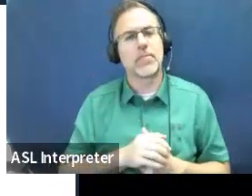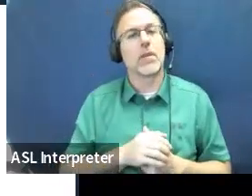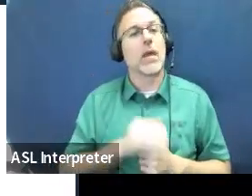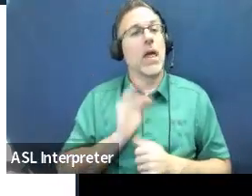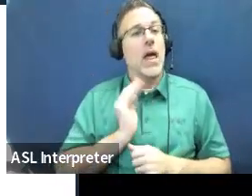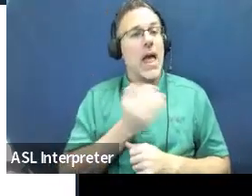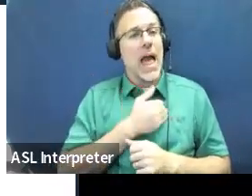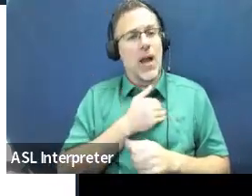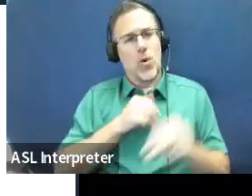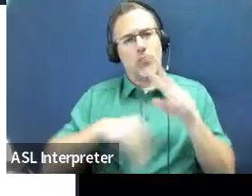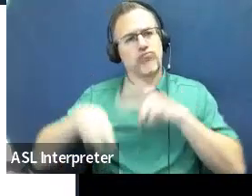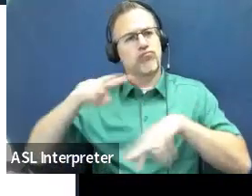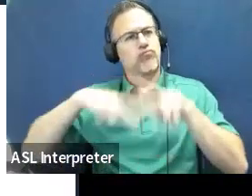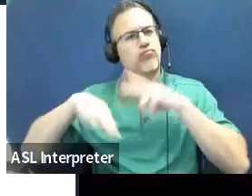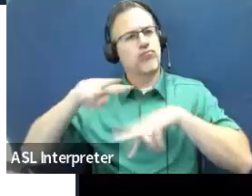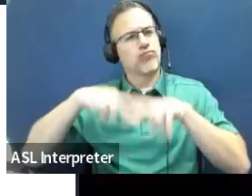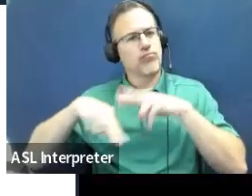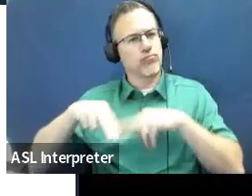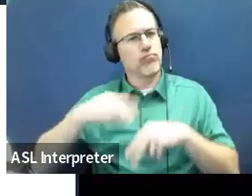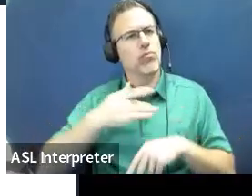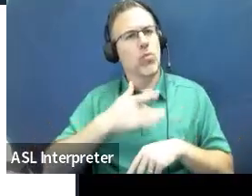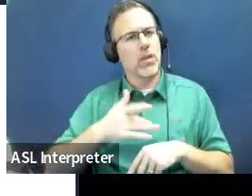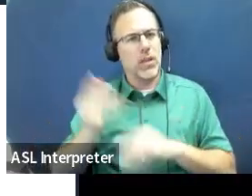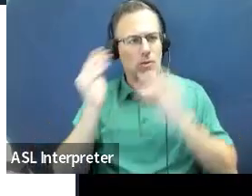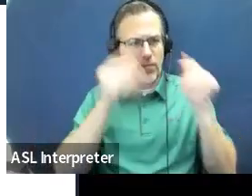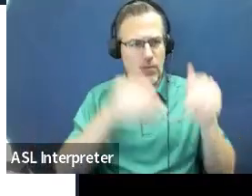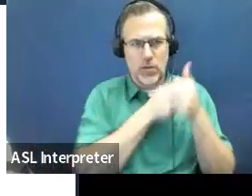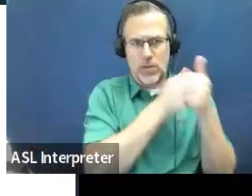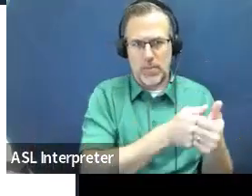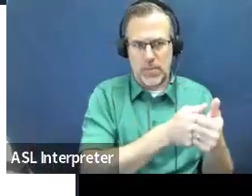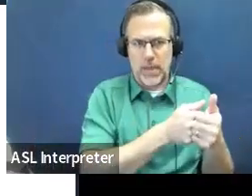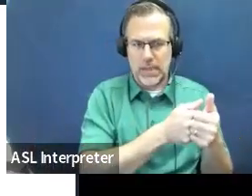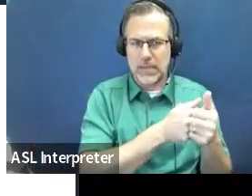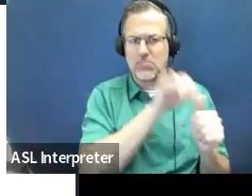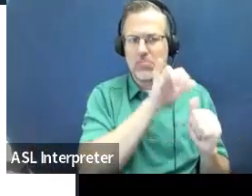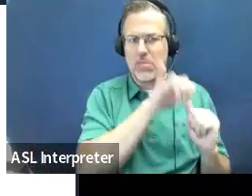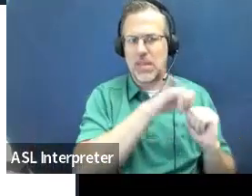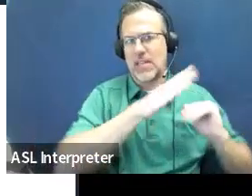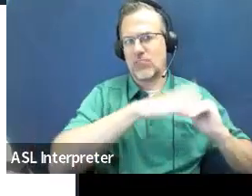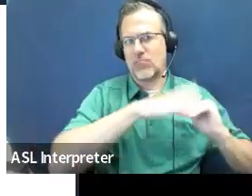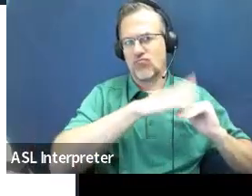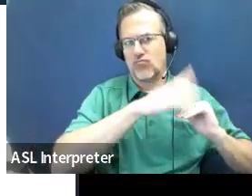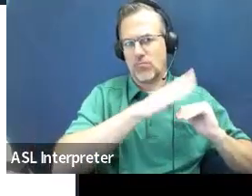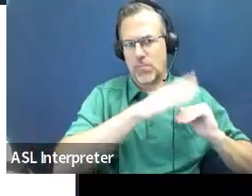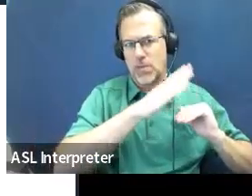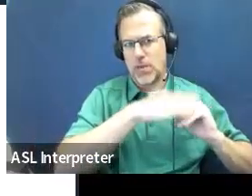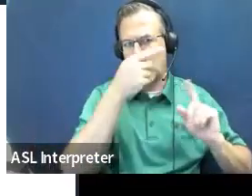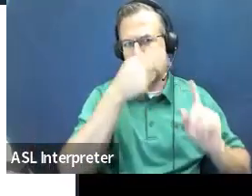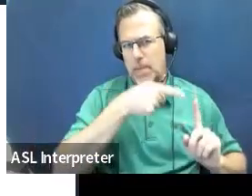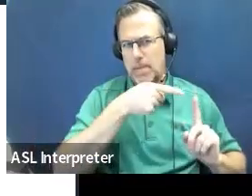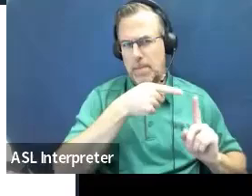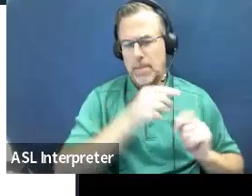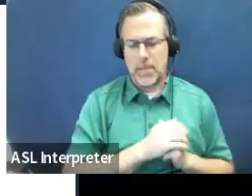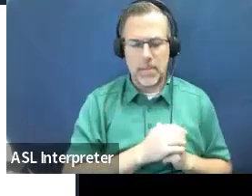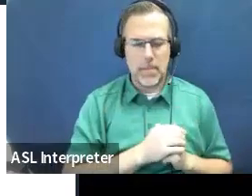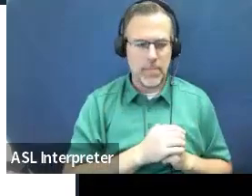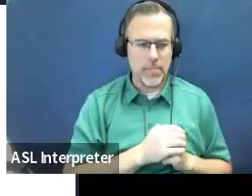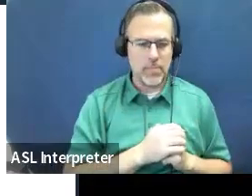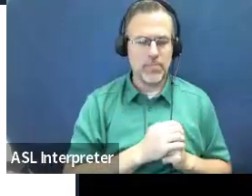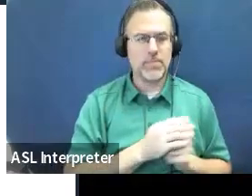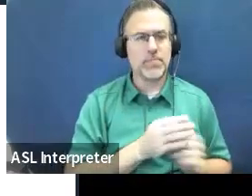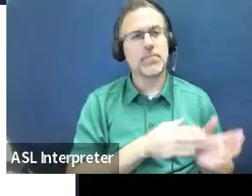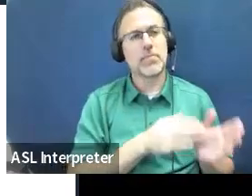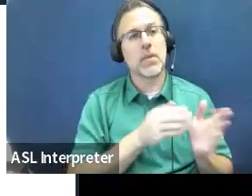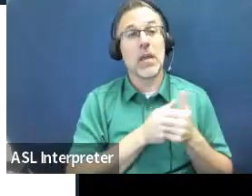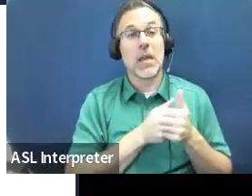review part, the monitoring part, we focus on that compliance because that is what is necessary. That's like the the bare minimum, but